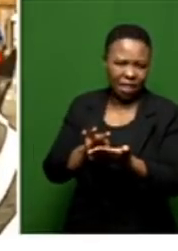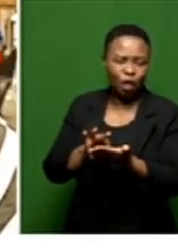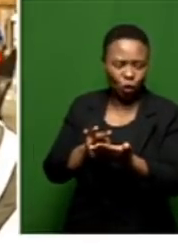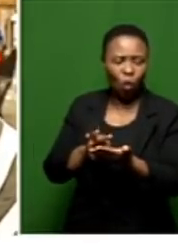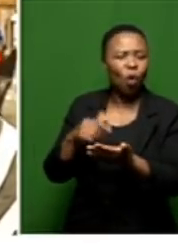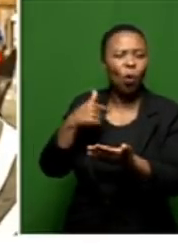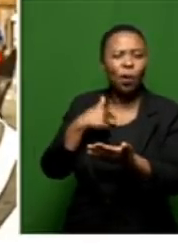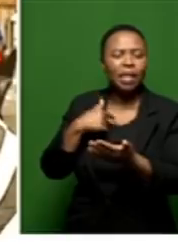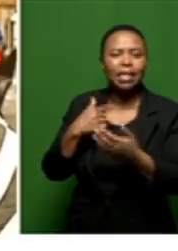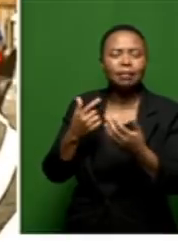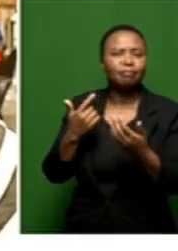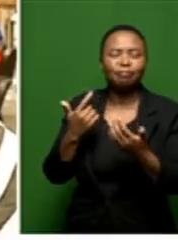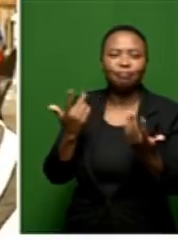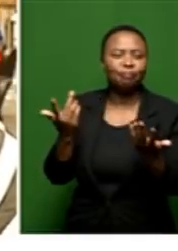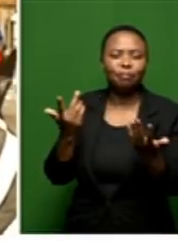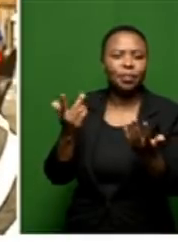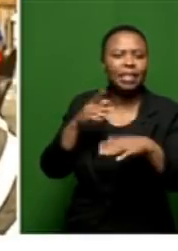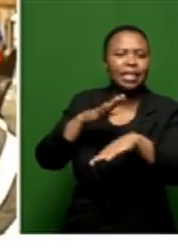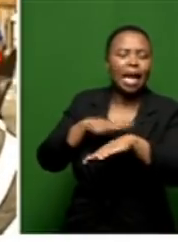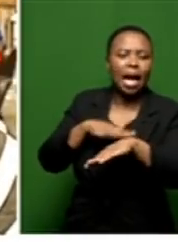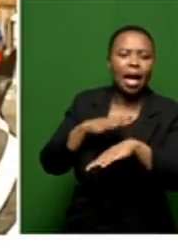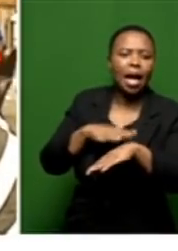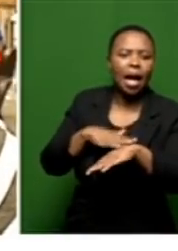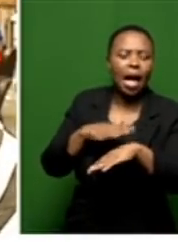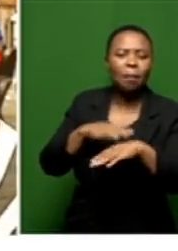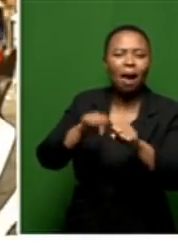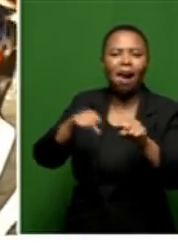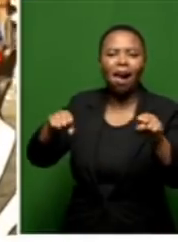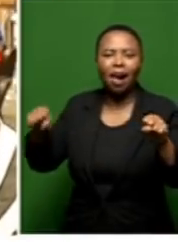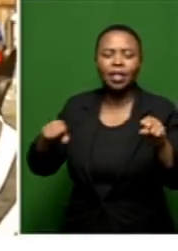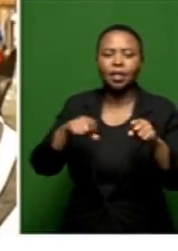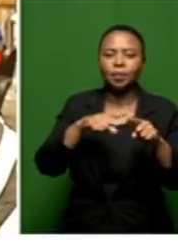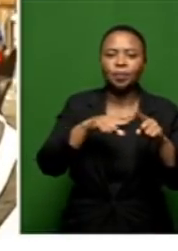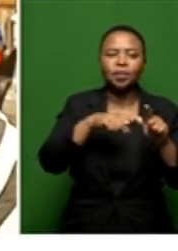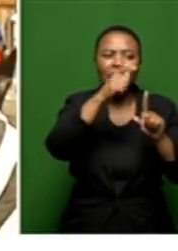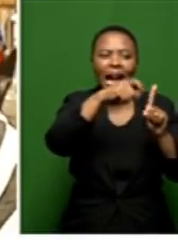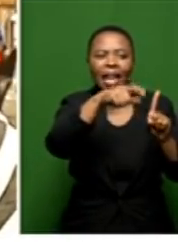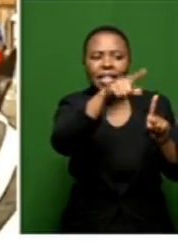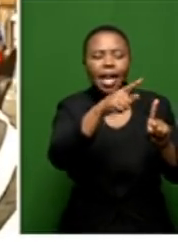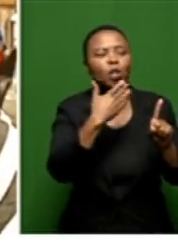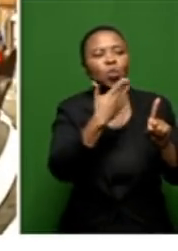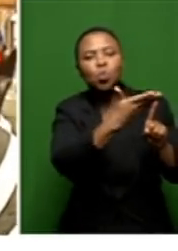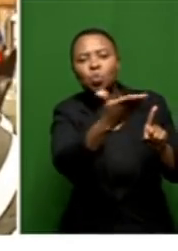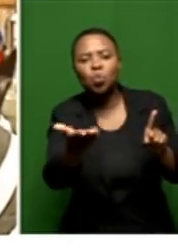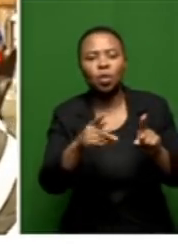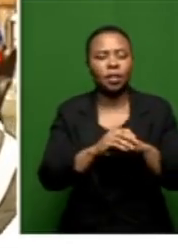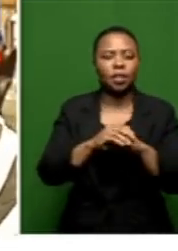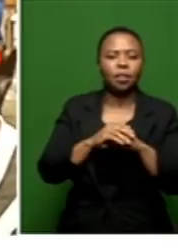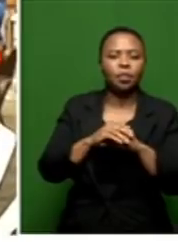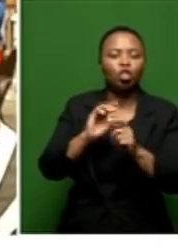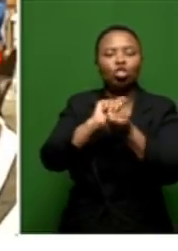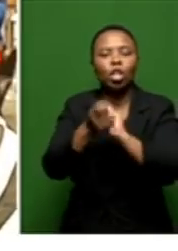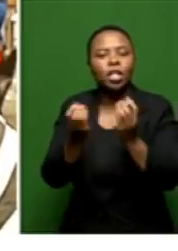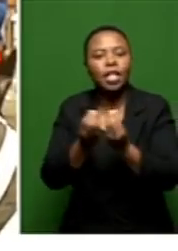spent a lot of time being told about, the power of independent candidates and what is and, how it's going to change